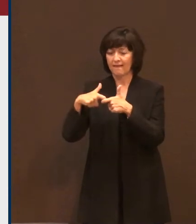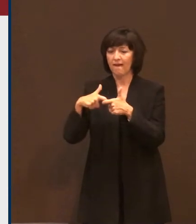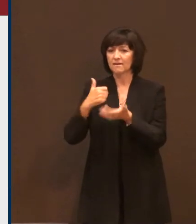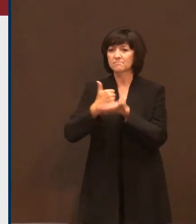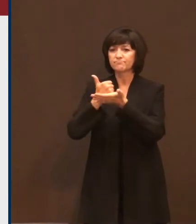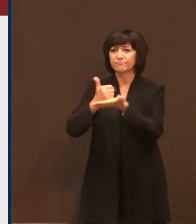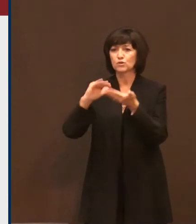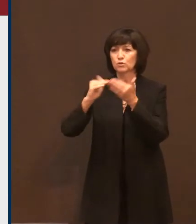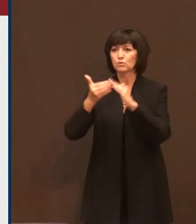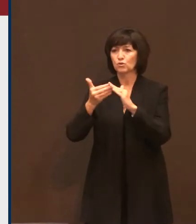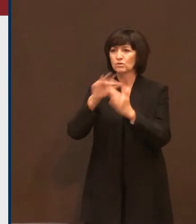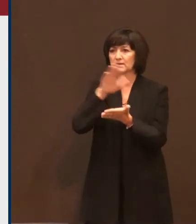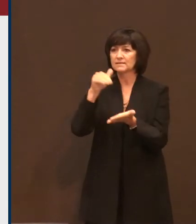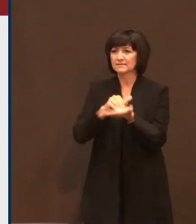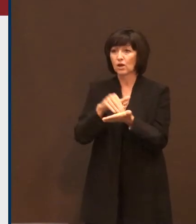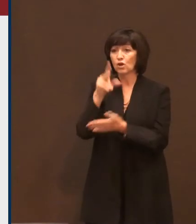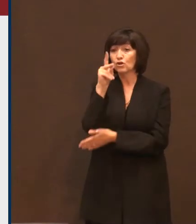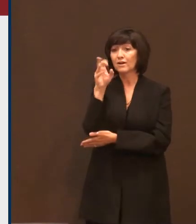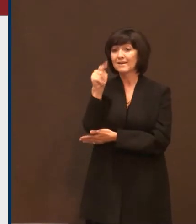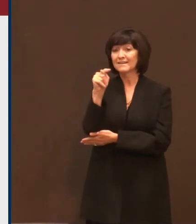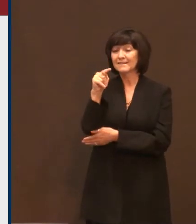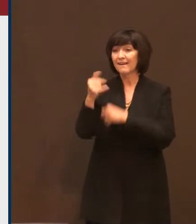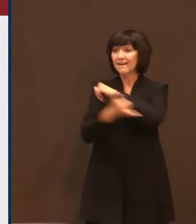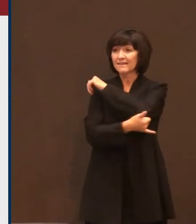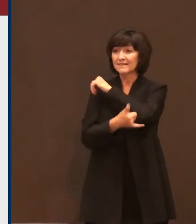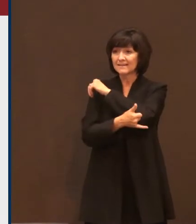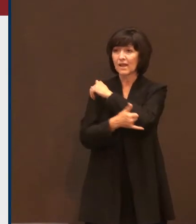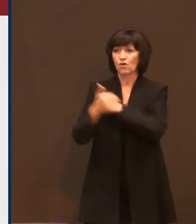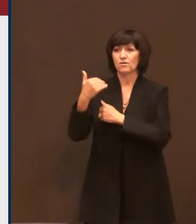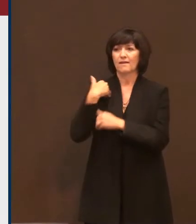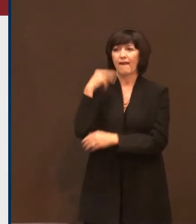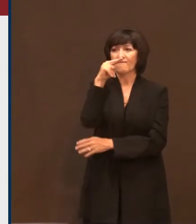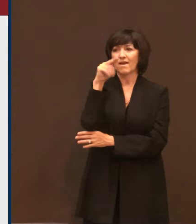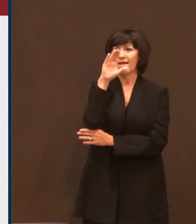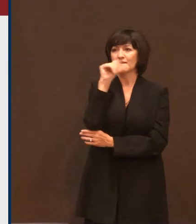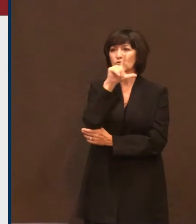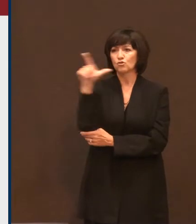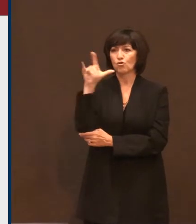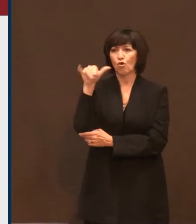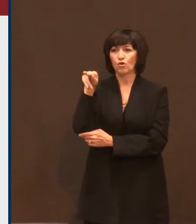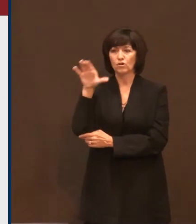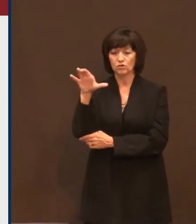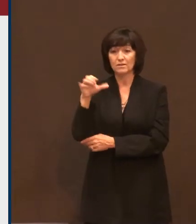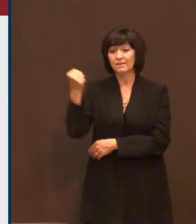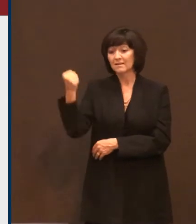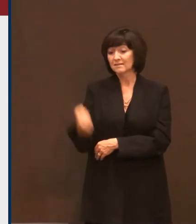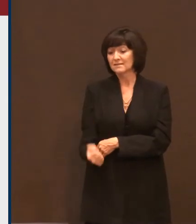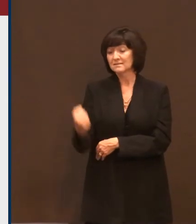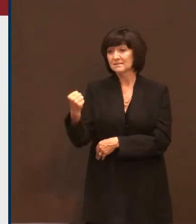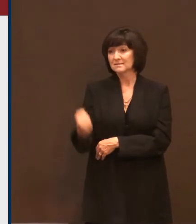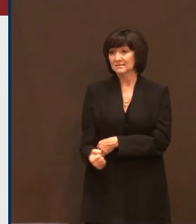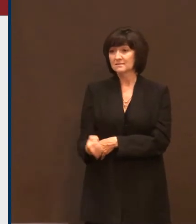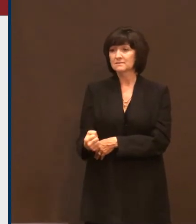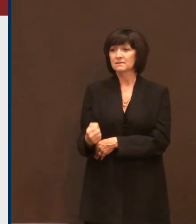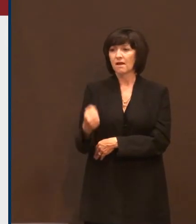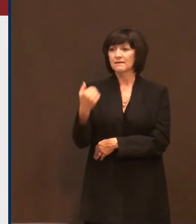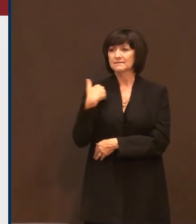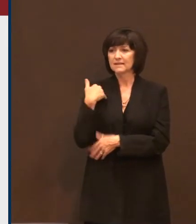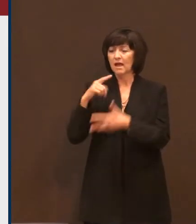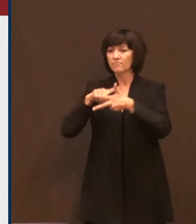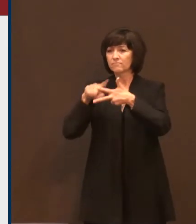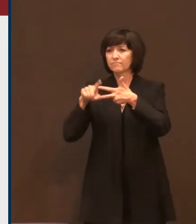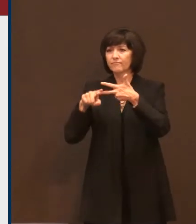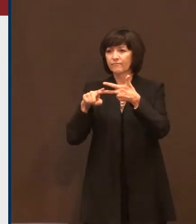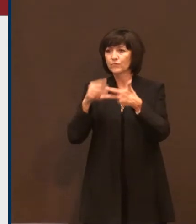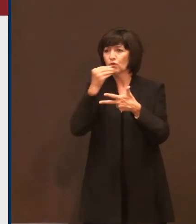is being supported by NCALL. And in Sussex County, we have in Western Sussex and Georgetown, the Food Bank of Delaware.